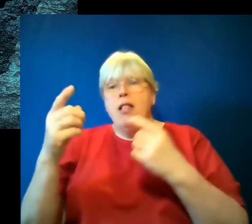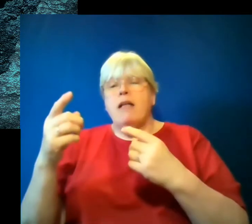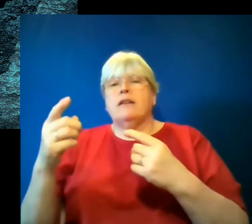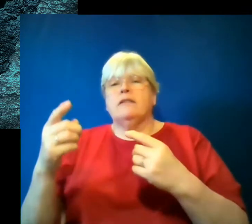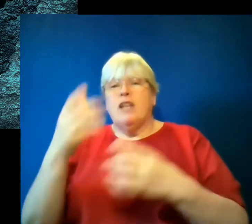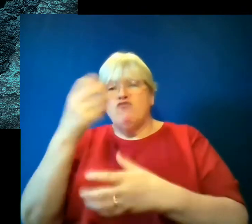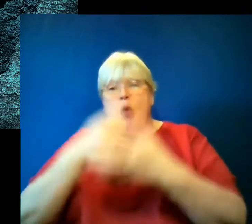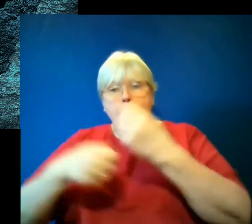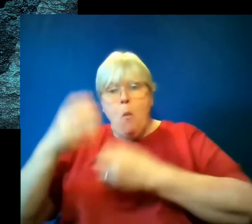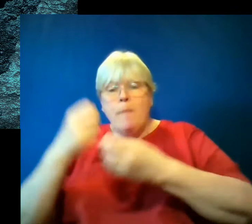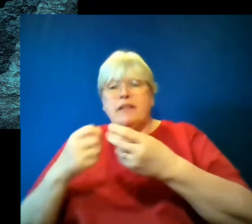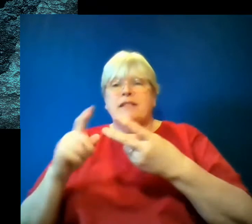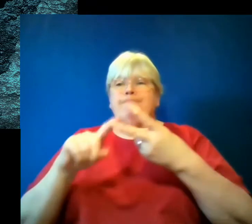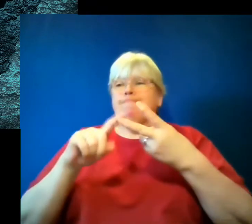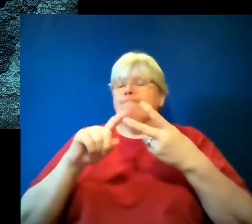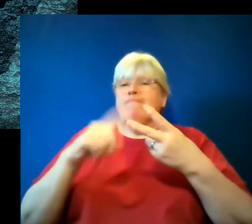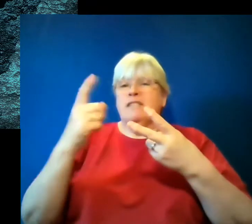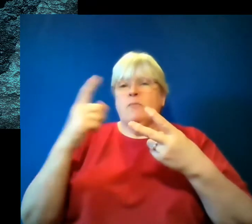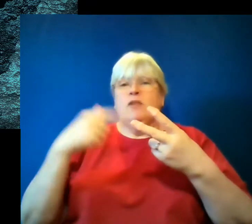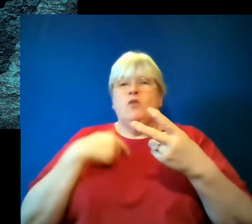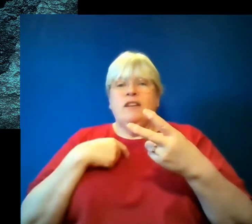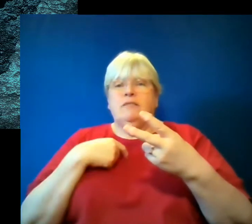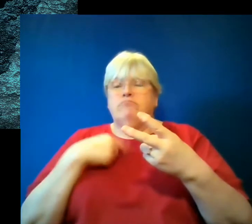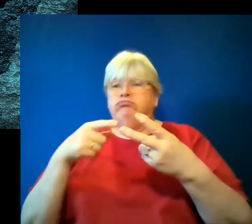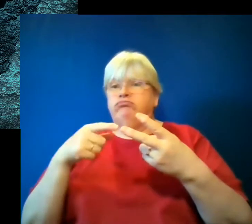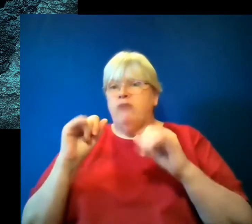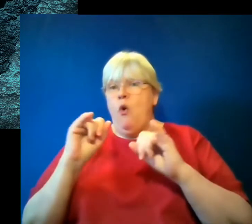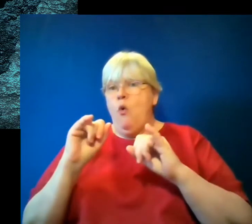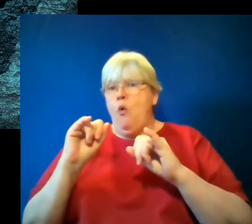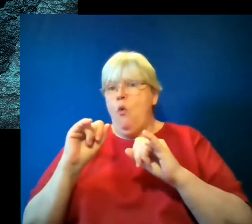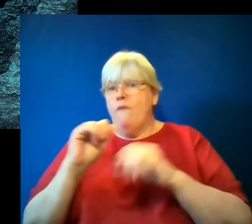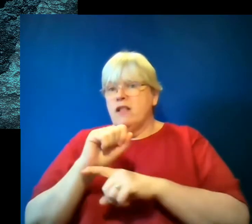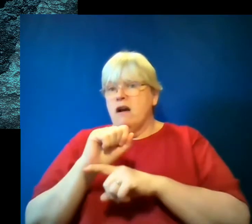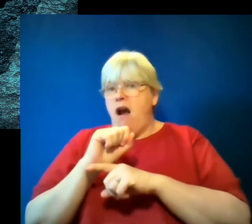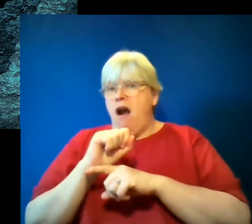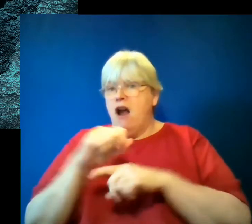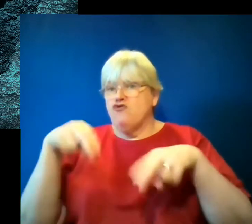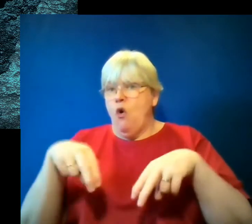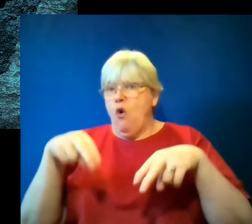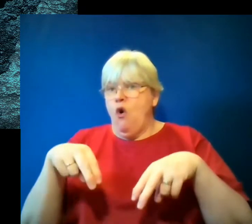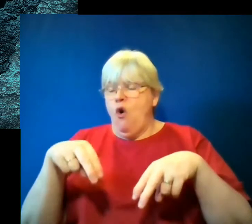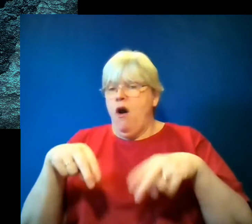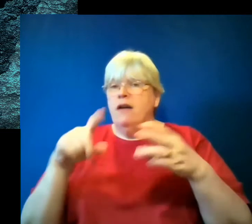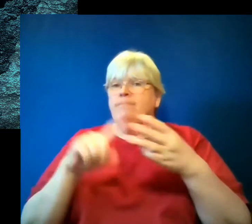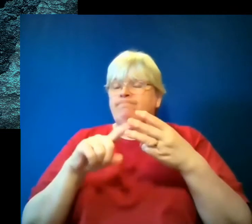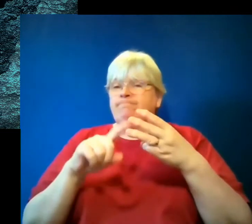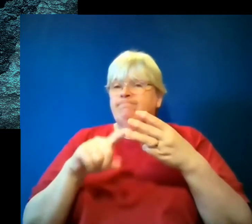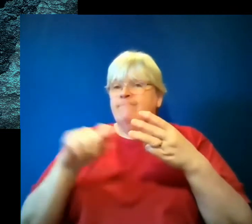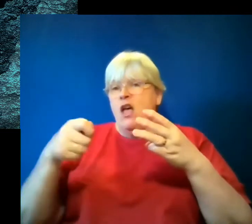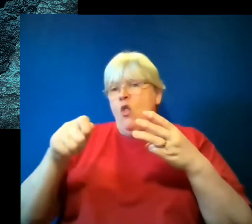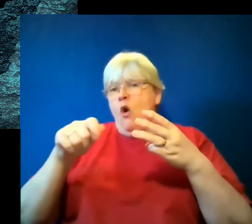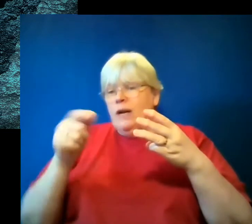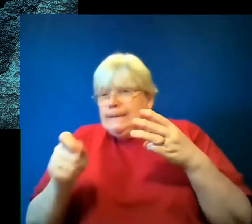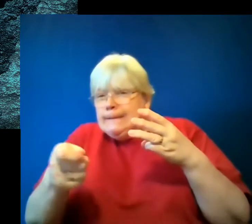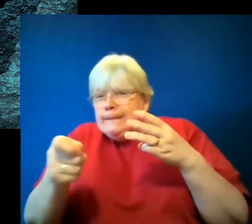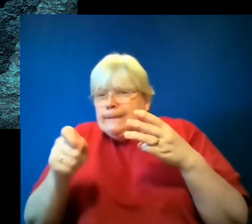ropes. She'll need somebody who can tame the vicious guard dog, so someone who's good with animals. Somebody who can pick a lock, so somebody